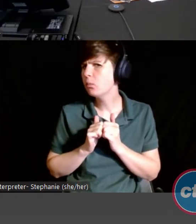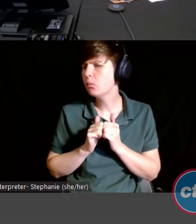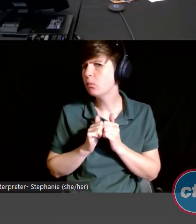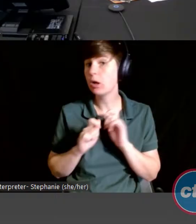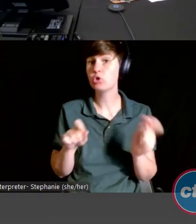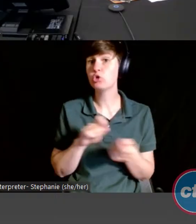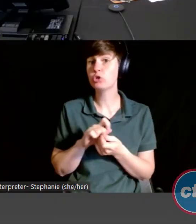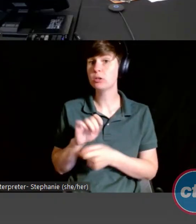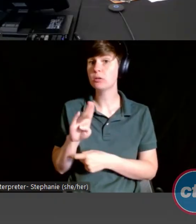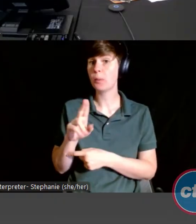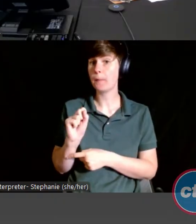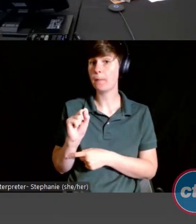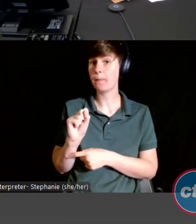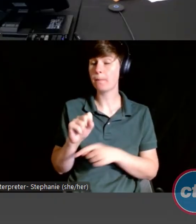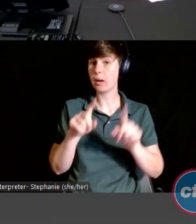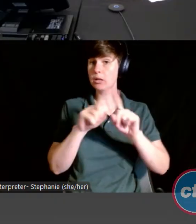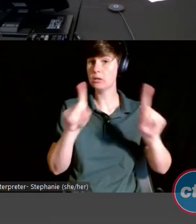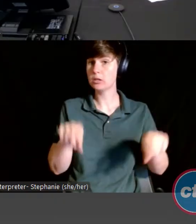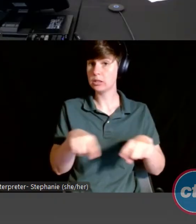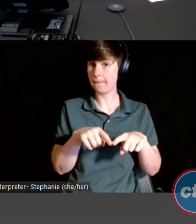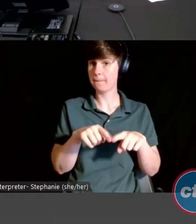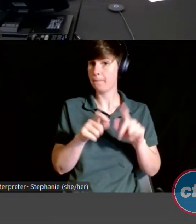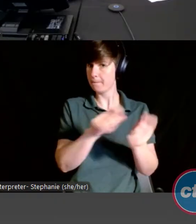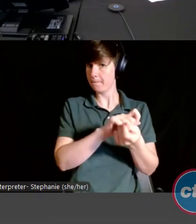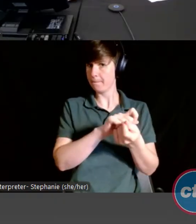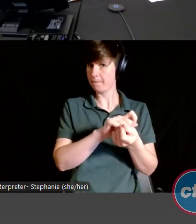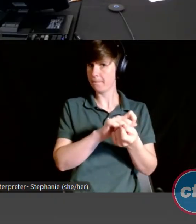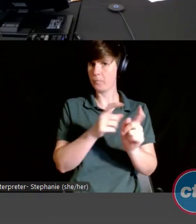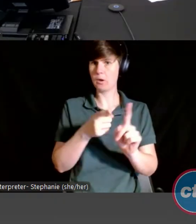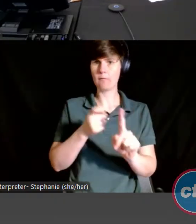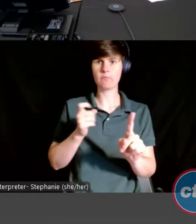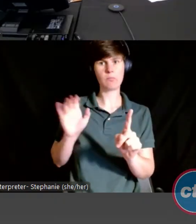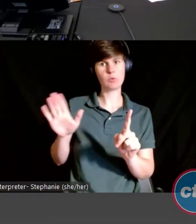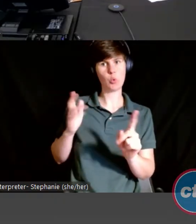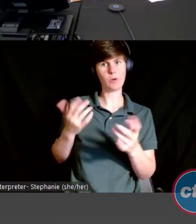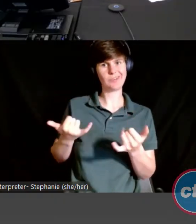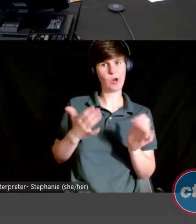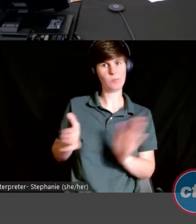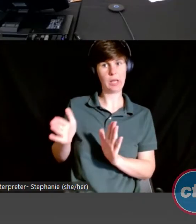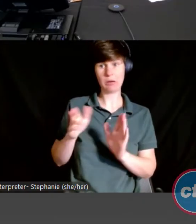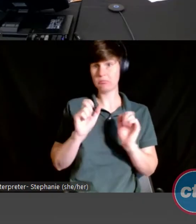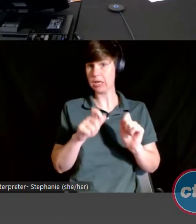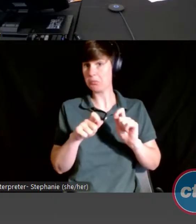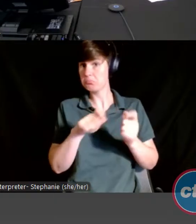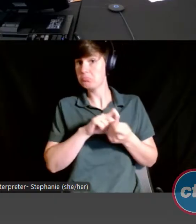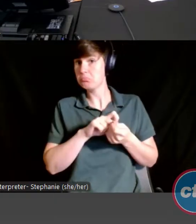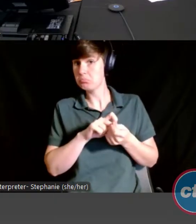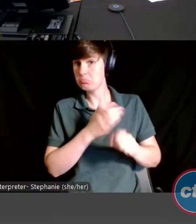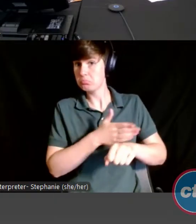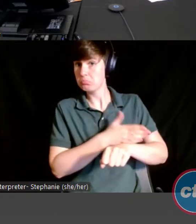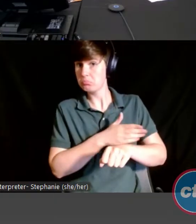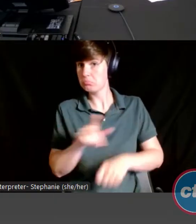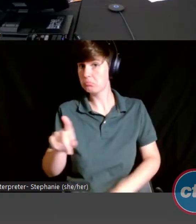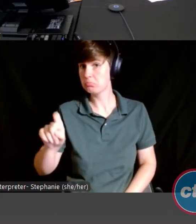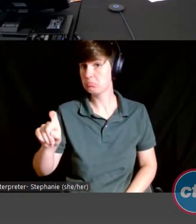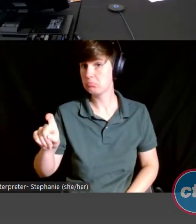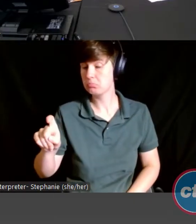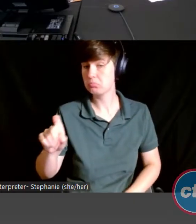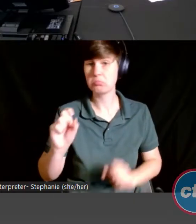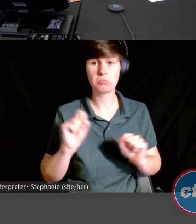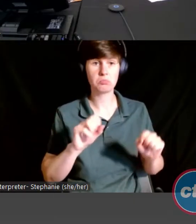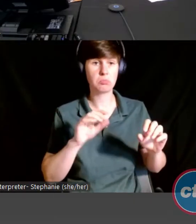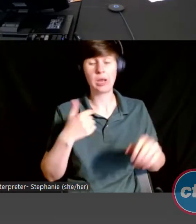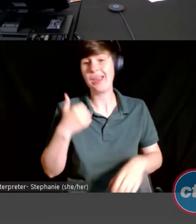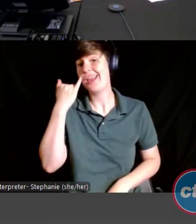become that new bus stop along the ways in the plan? Yeah. It's kind of silly to say we install it everywhere, but then we